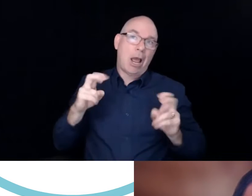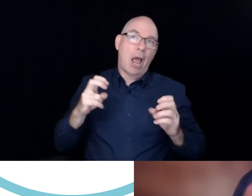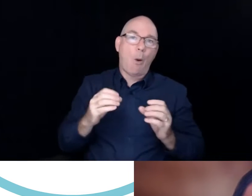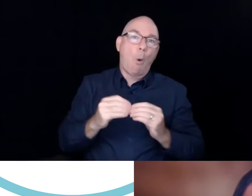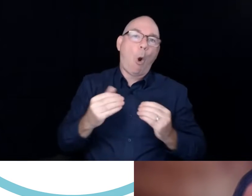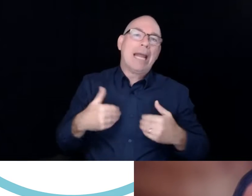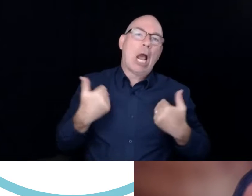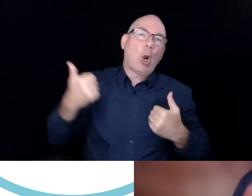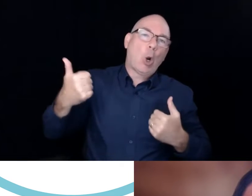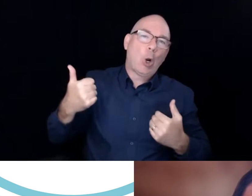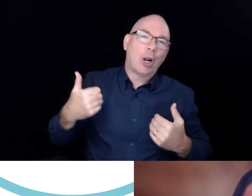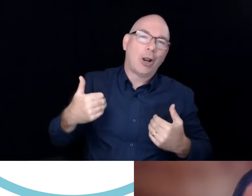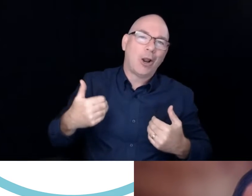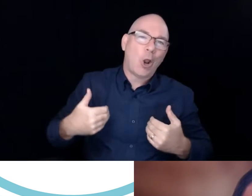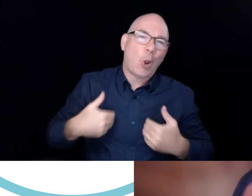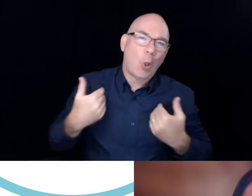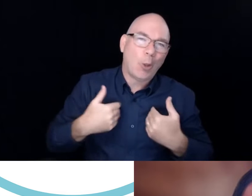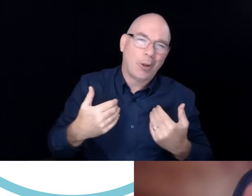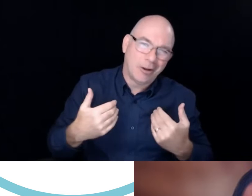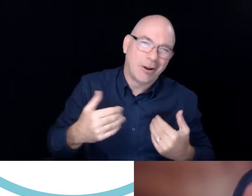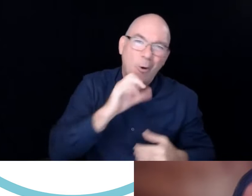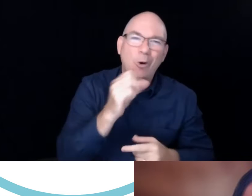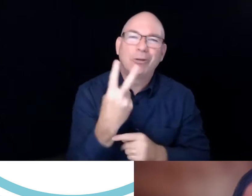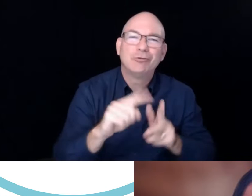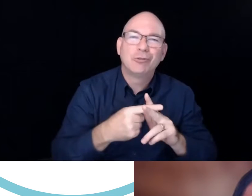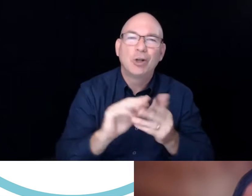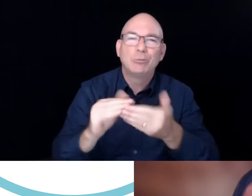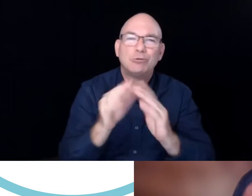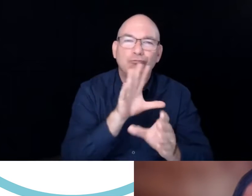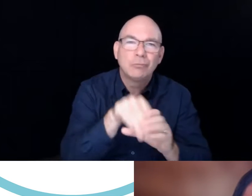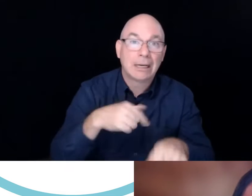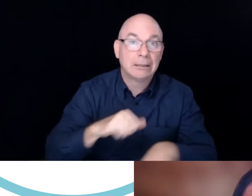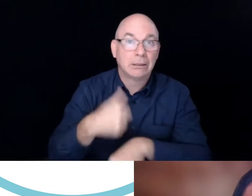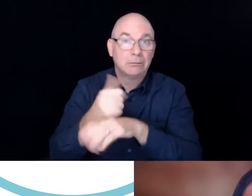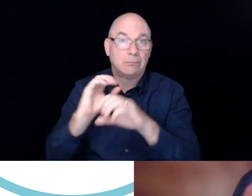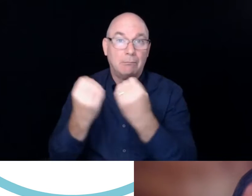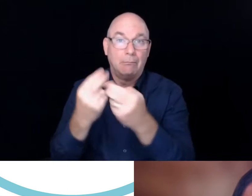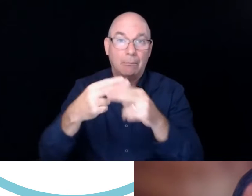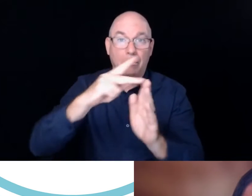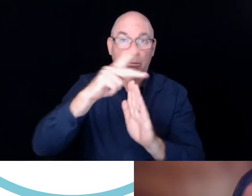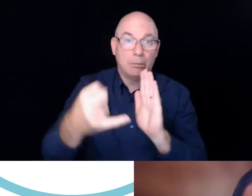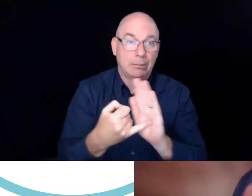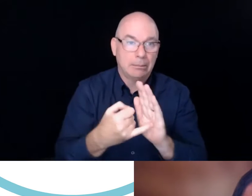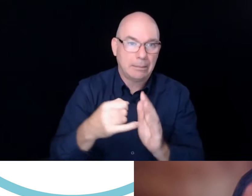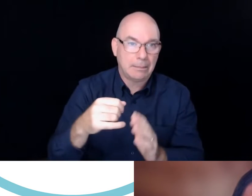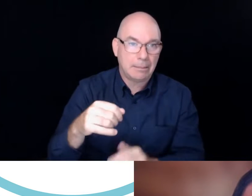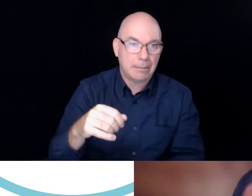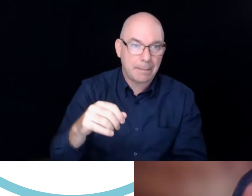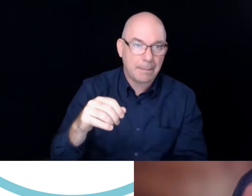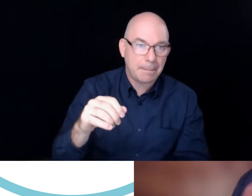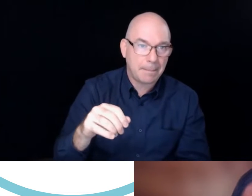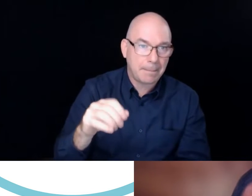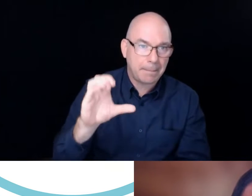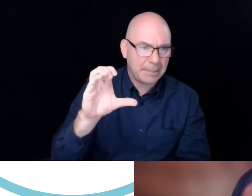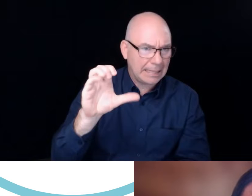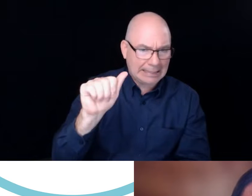From the age of 12, I've been involved in community development. I initiated an organization called Project Can in Canaries, and Canaries is a